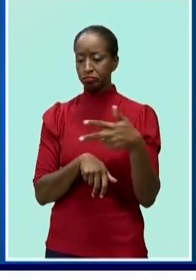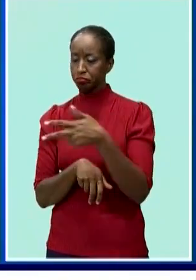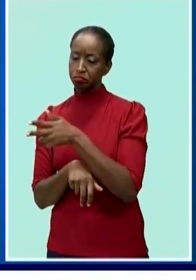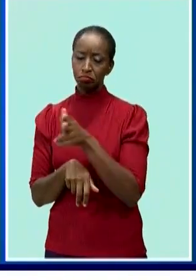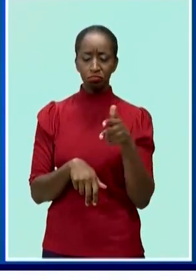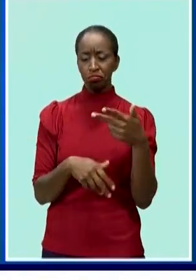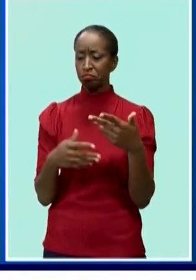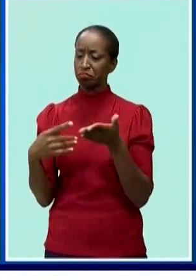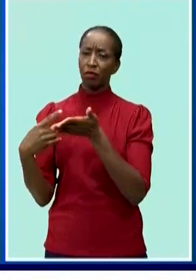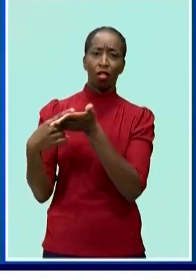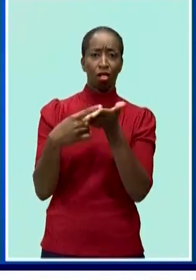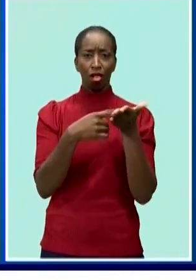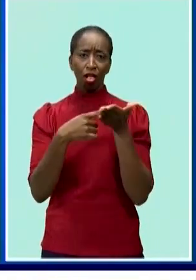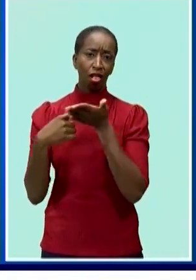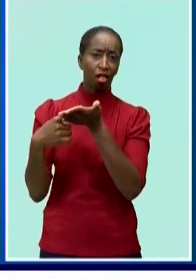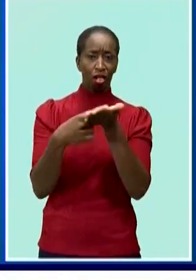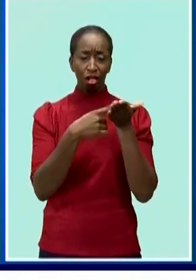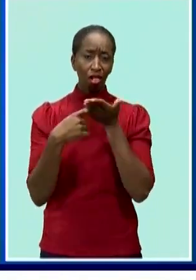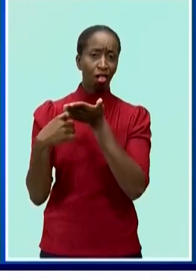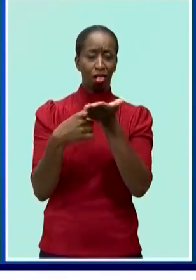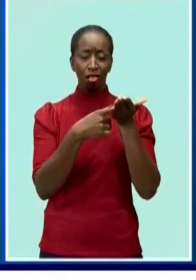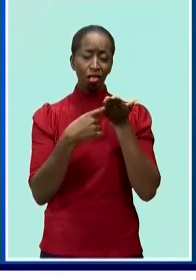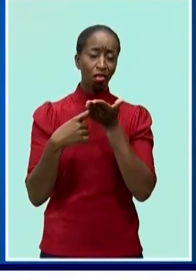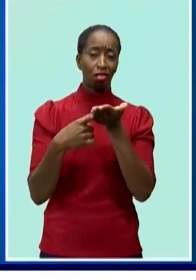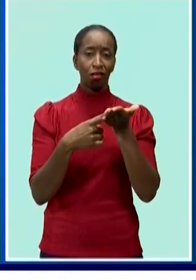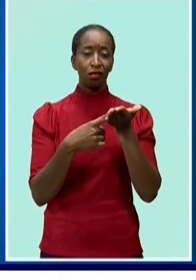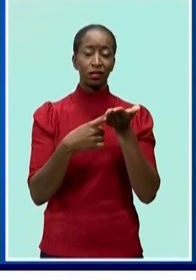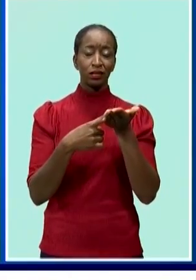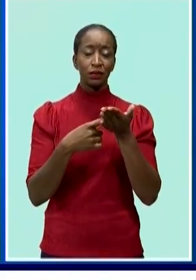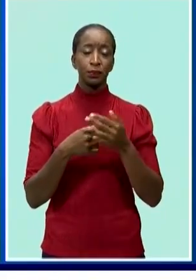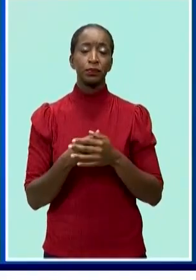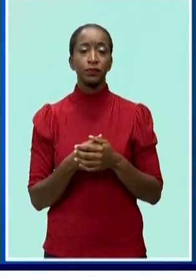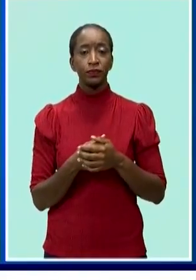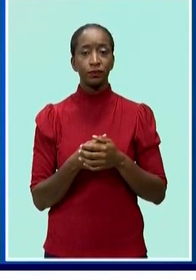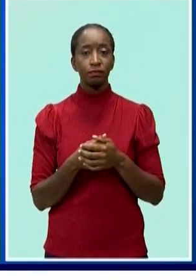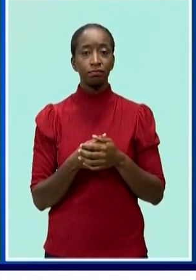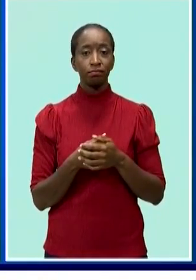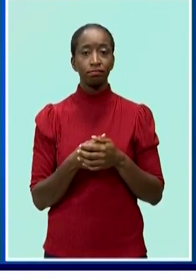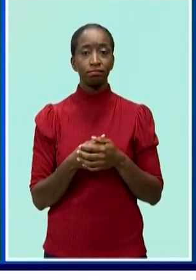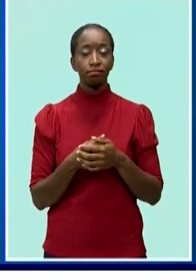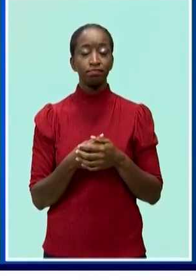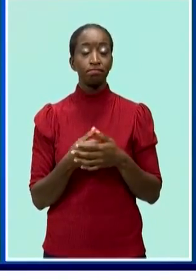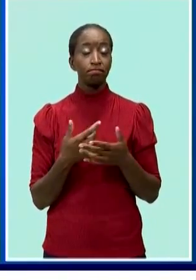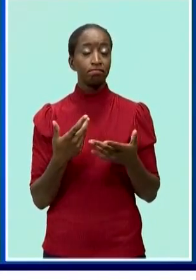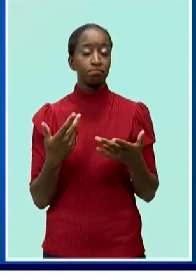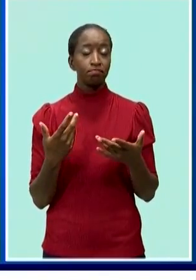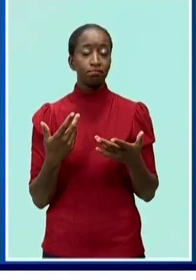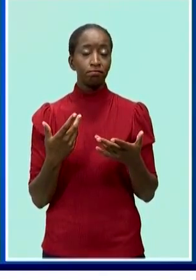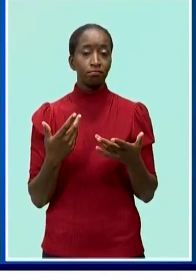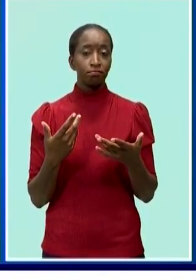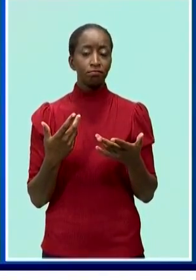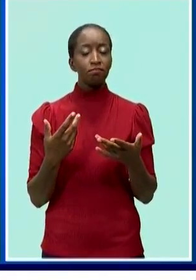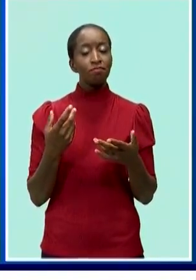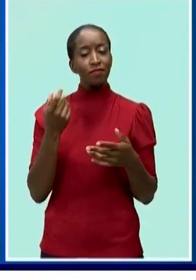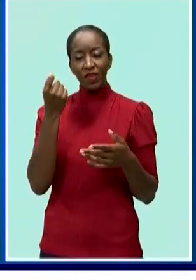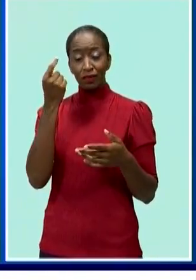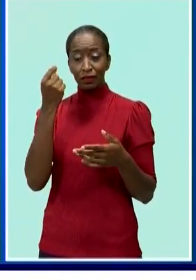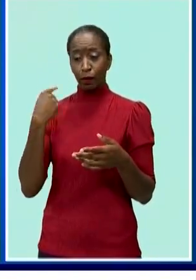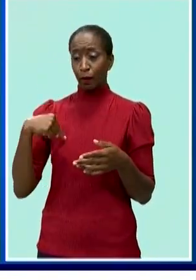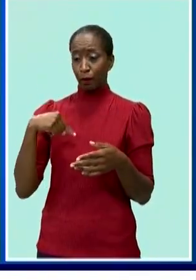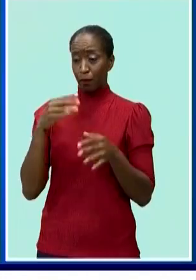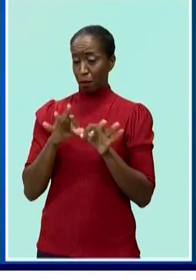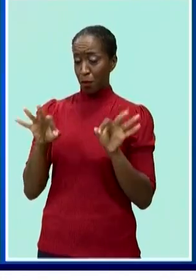time again with what is happening in our nation politically. But we're called to recognize as Christians that